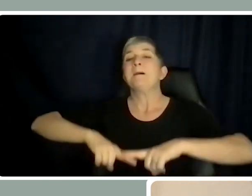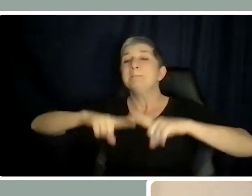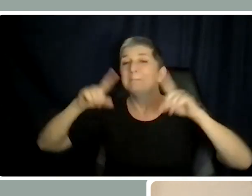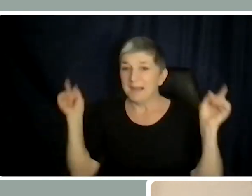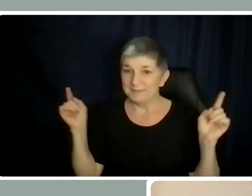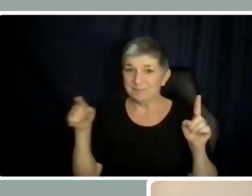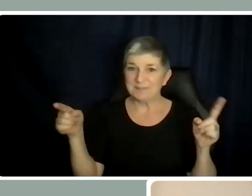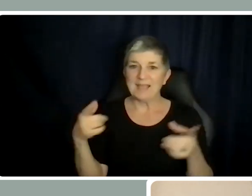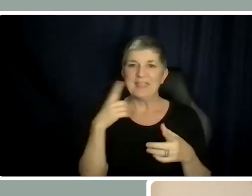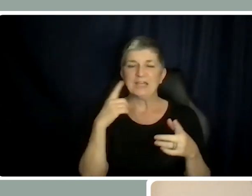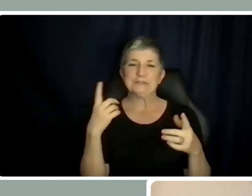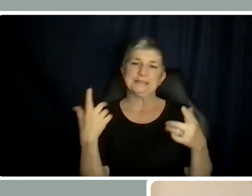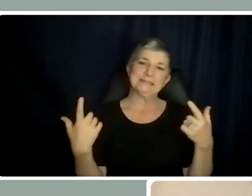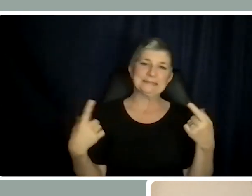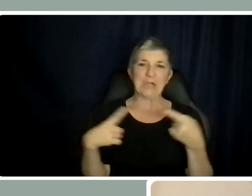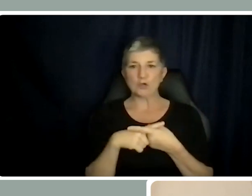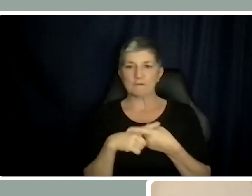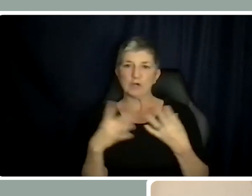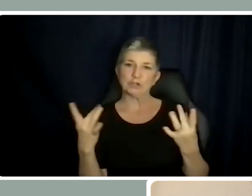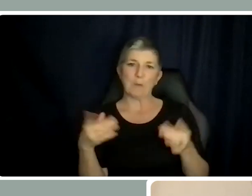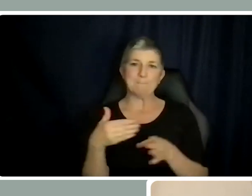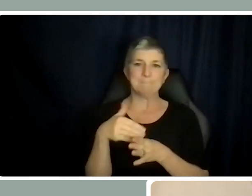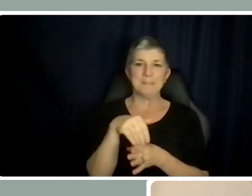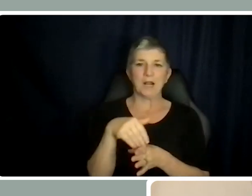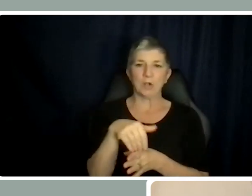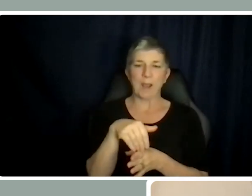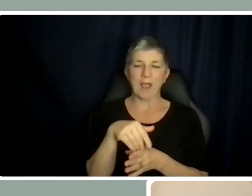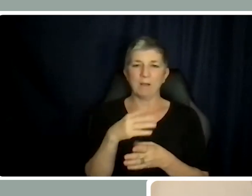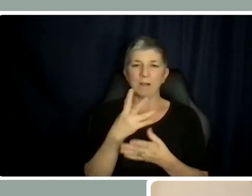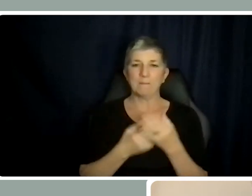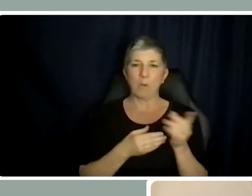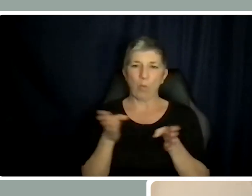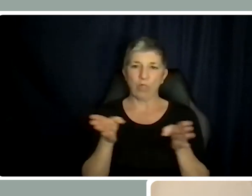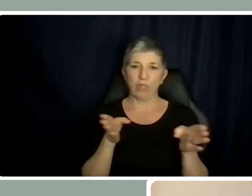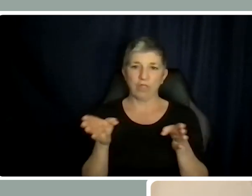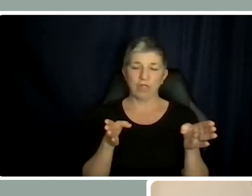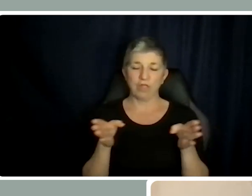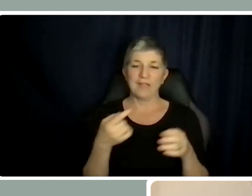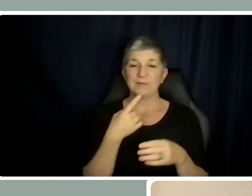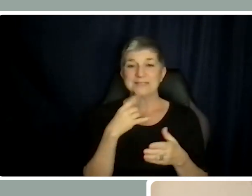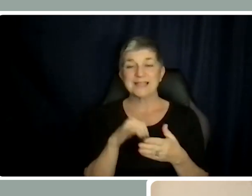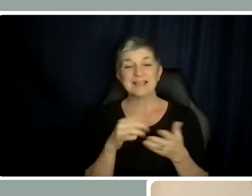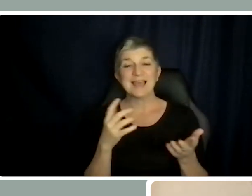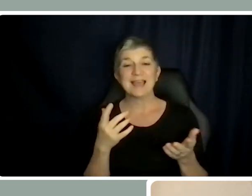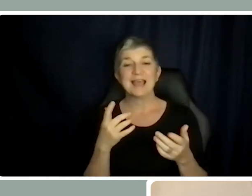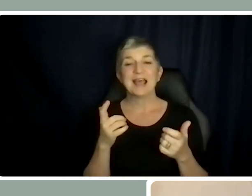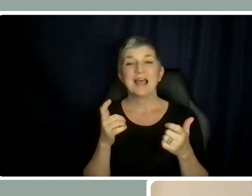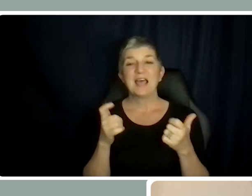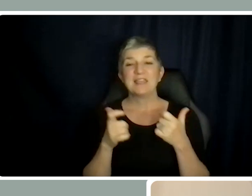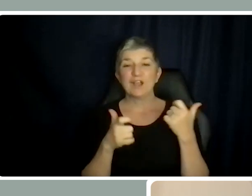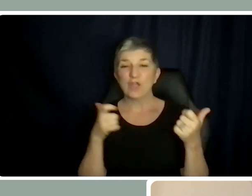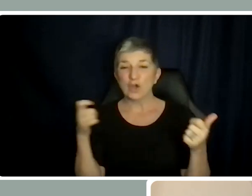a controversial like middle ground that can go both ways, I would say, which is basically like the